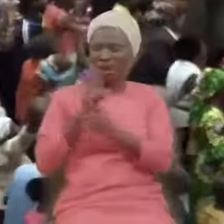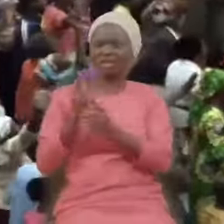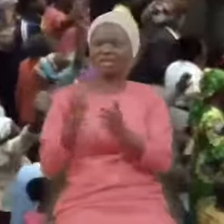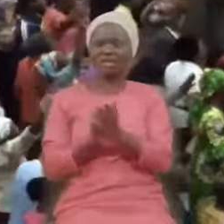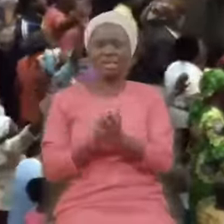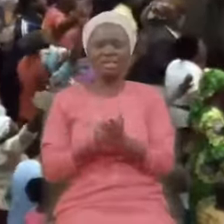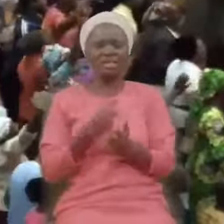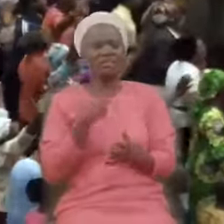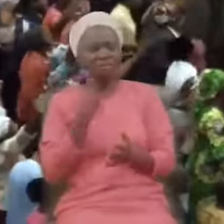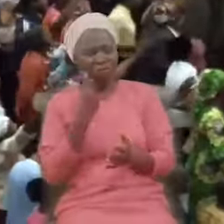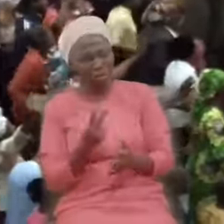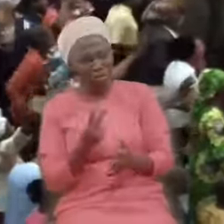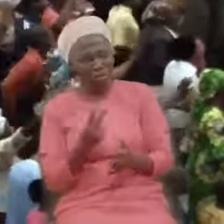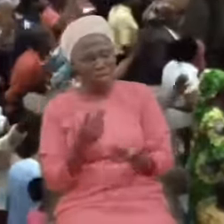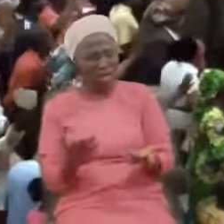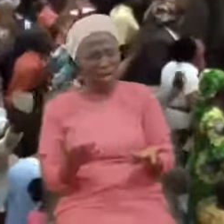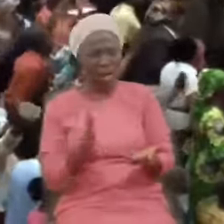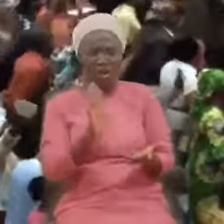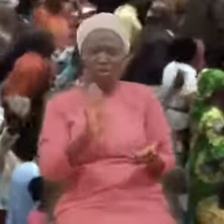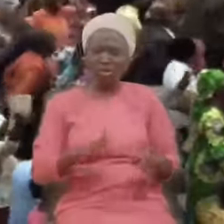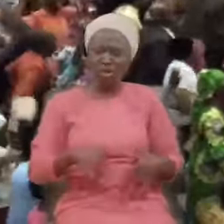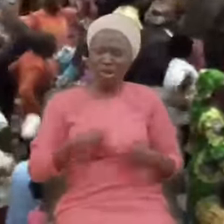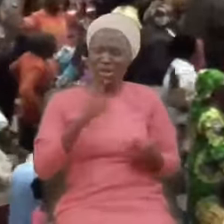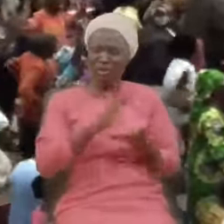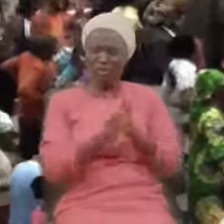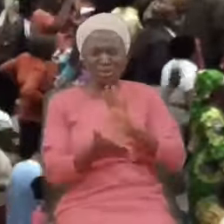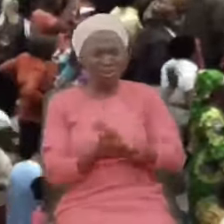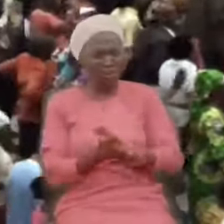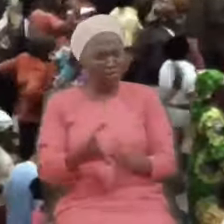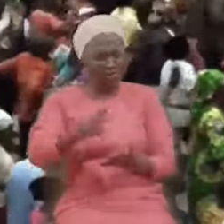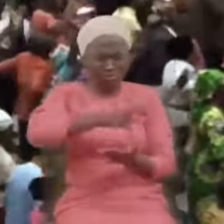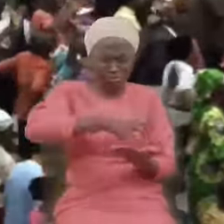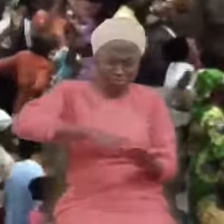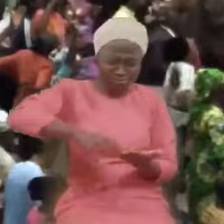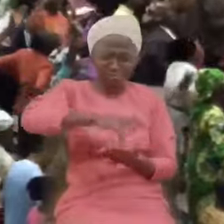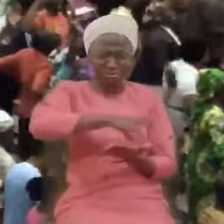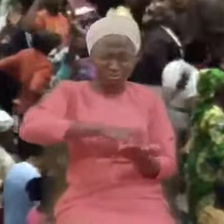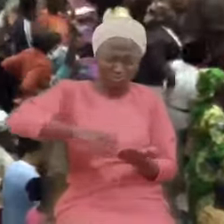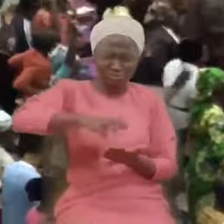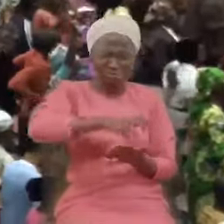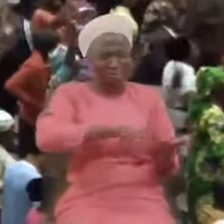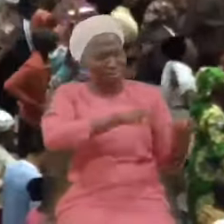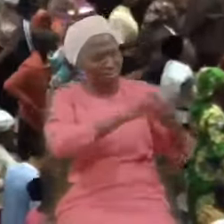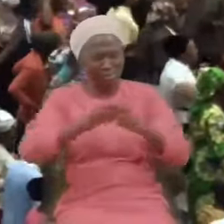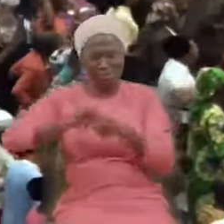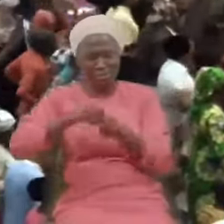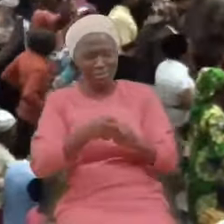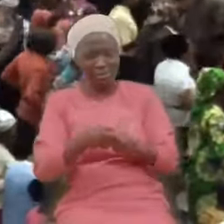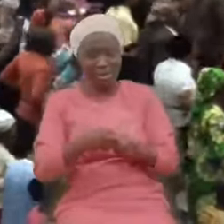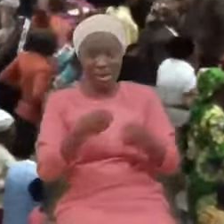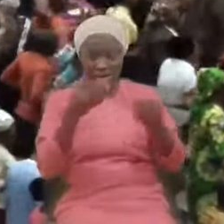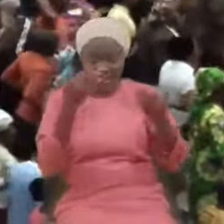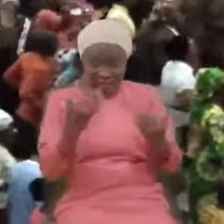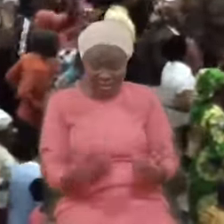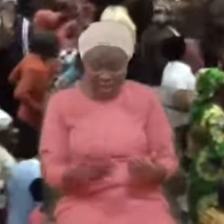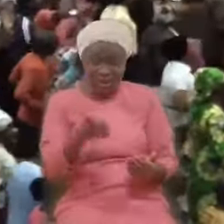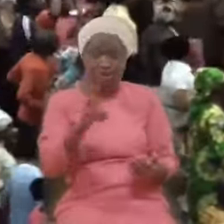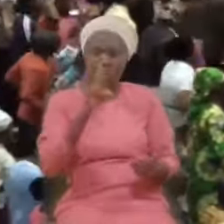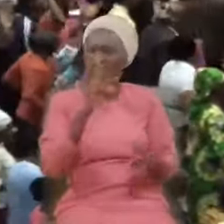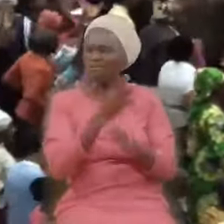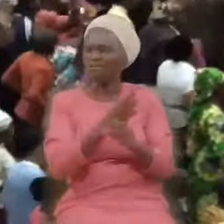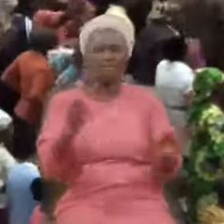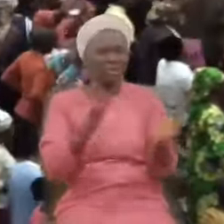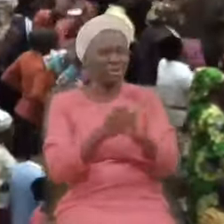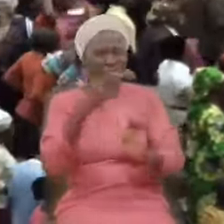it's like your life became disoriented. You're free tonight. You're